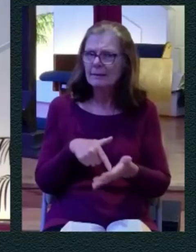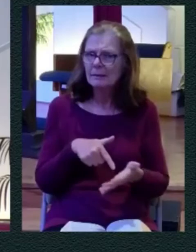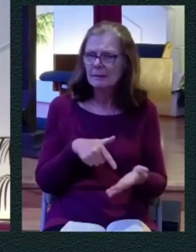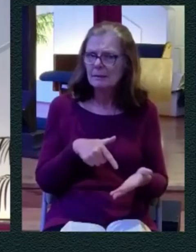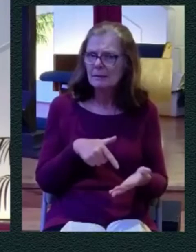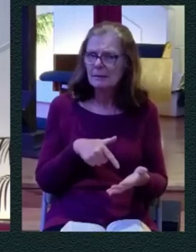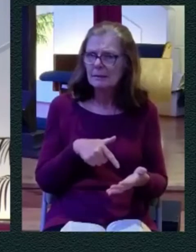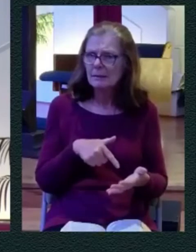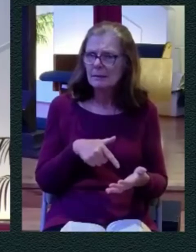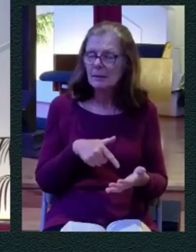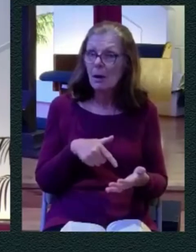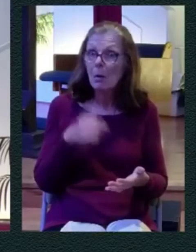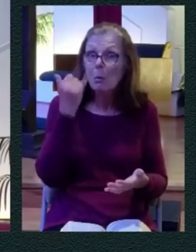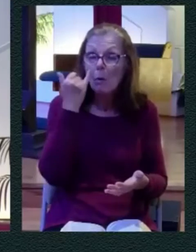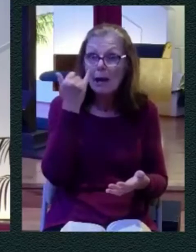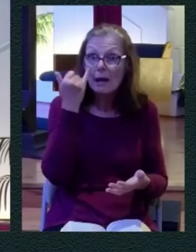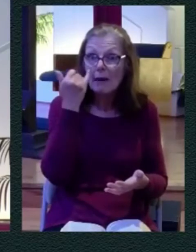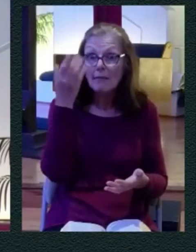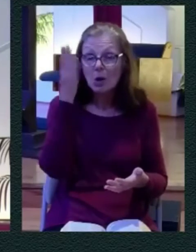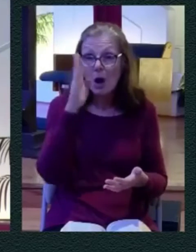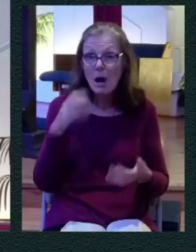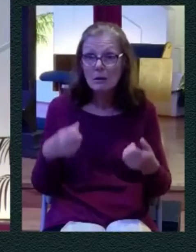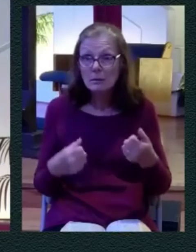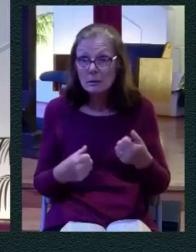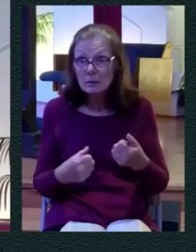But what if God was behind our suffering?